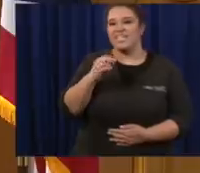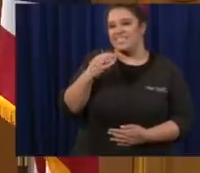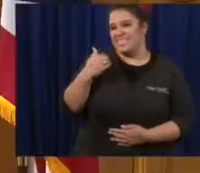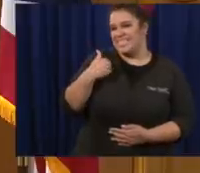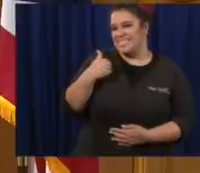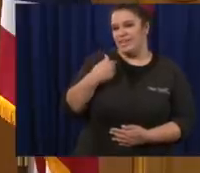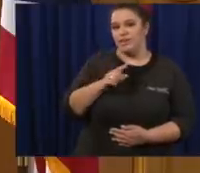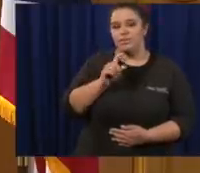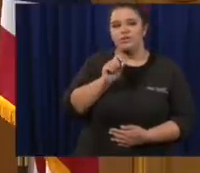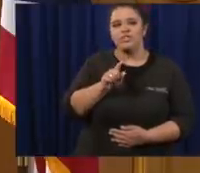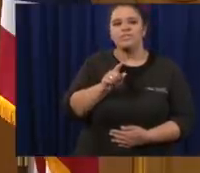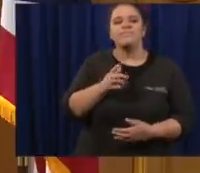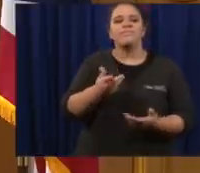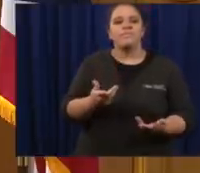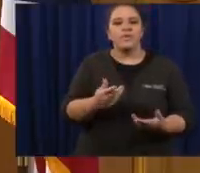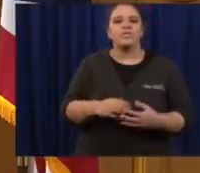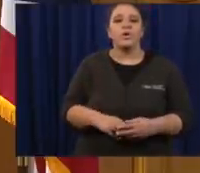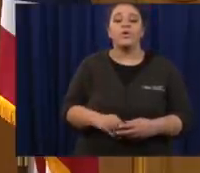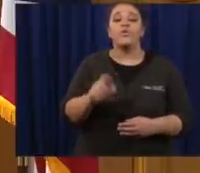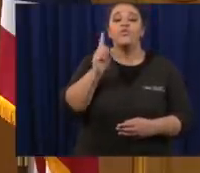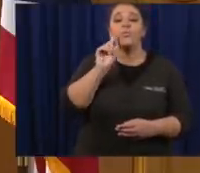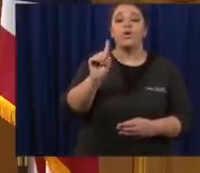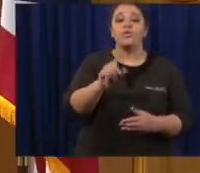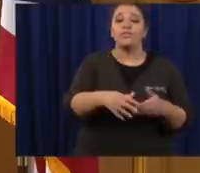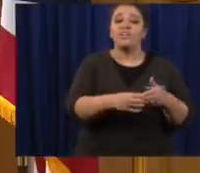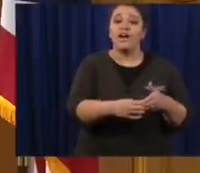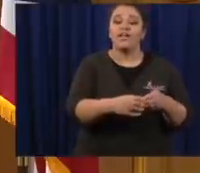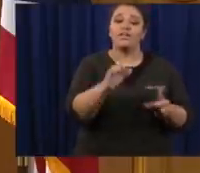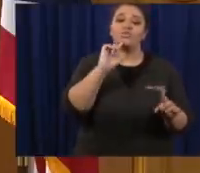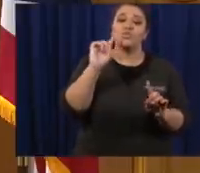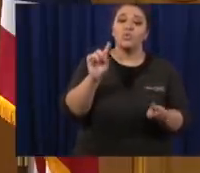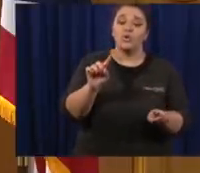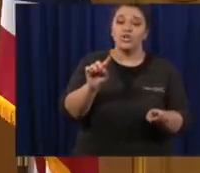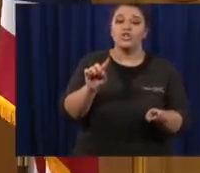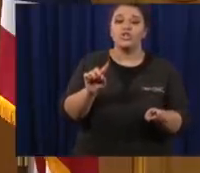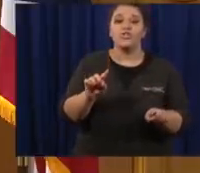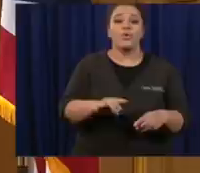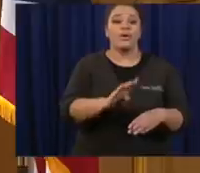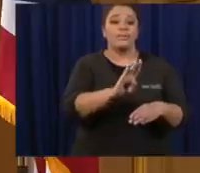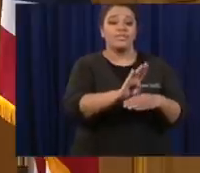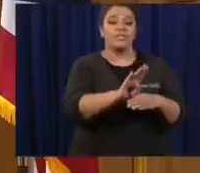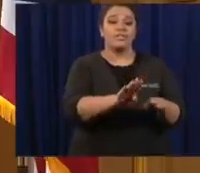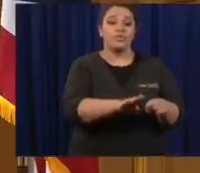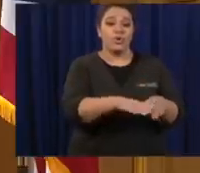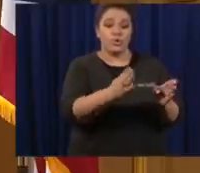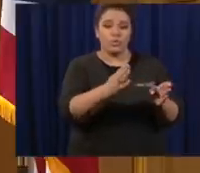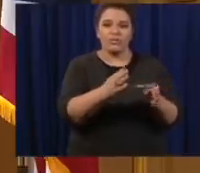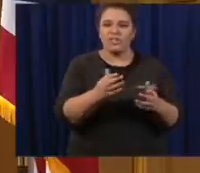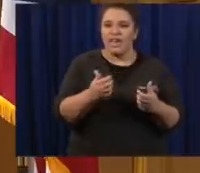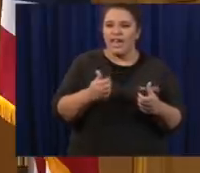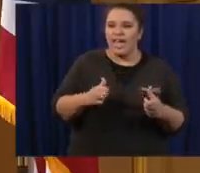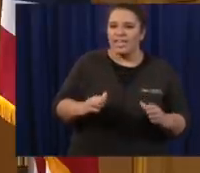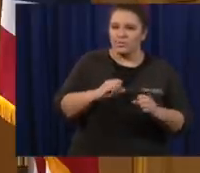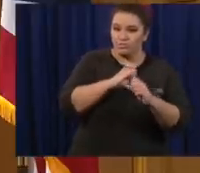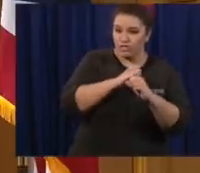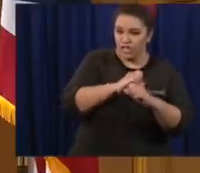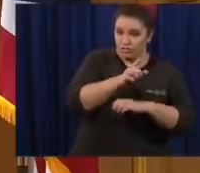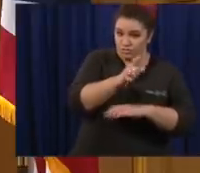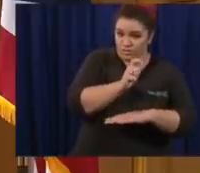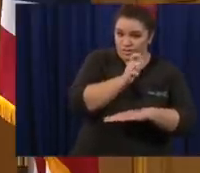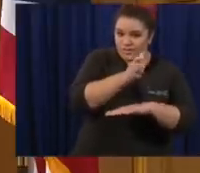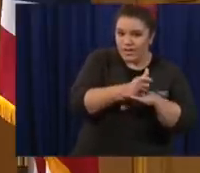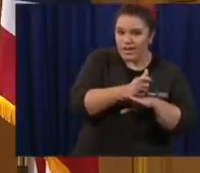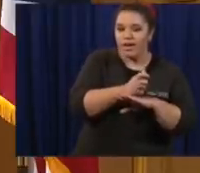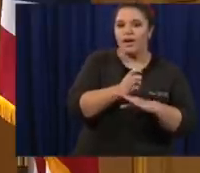your guidance and orders to open up for employees whose employers are reopening, but maybe they're concerned about getting the